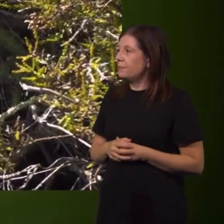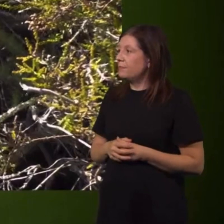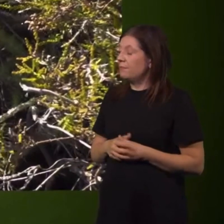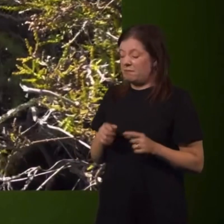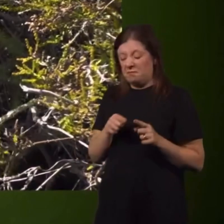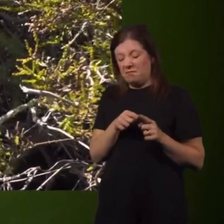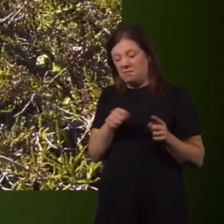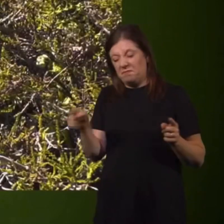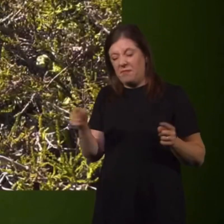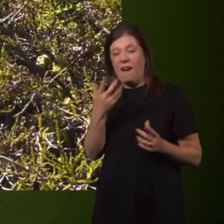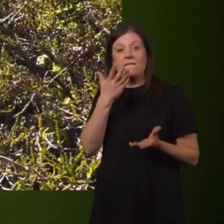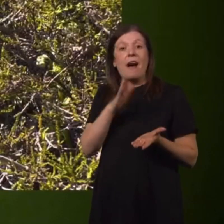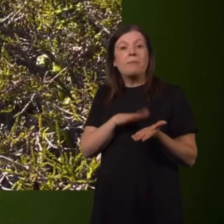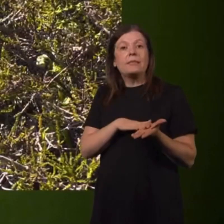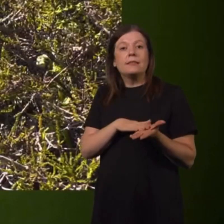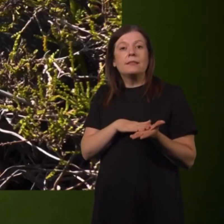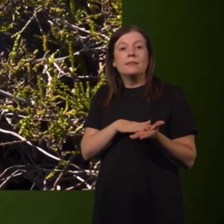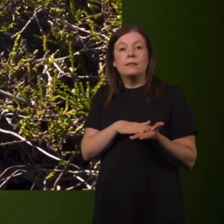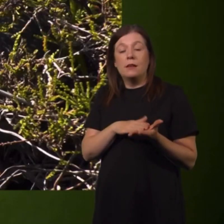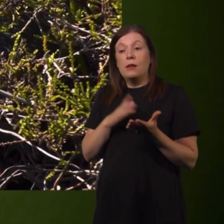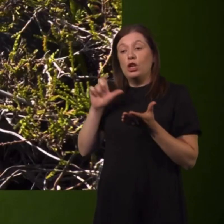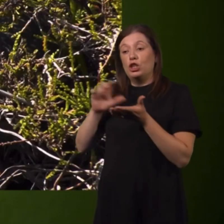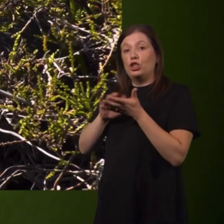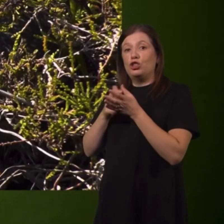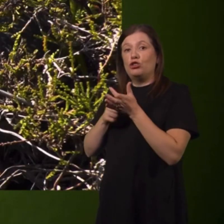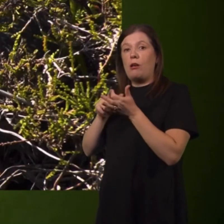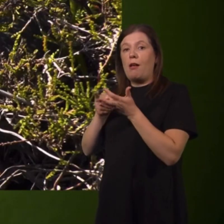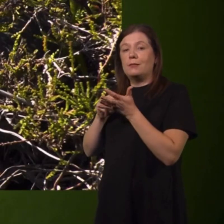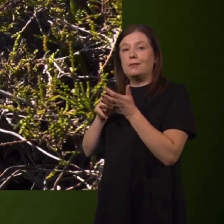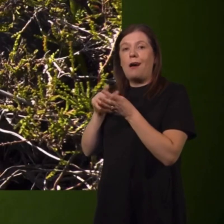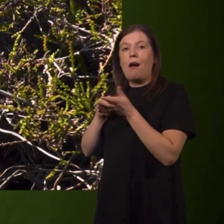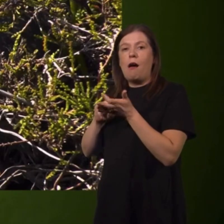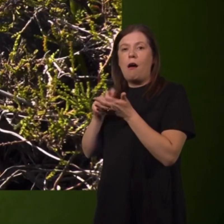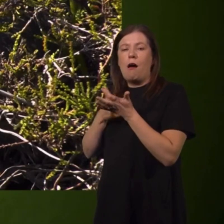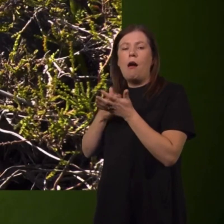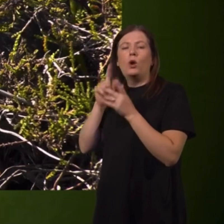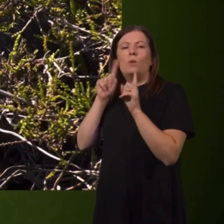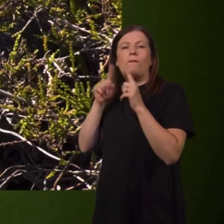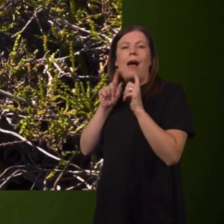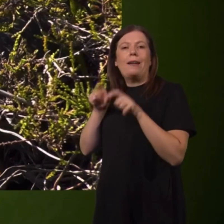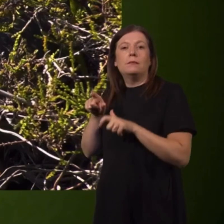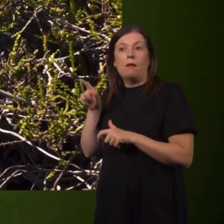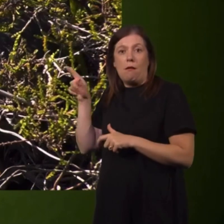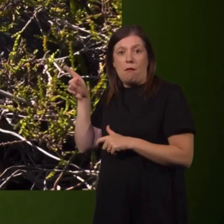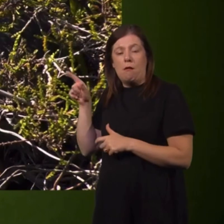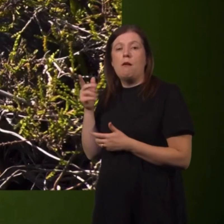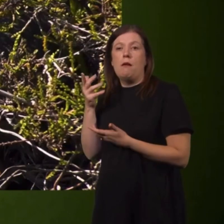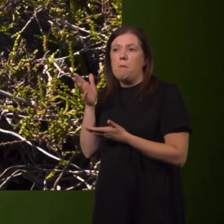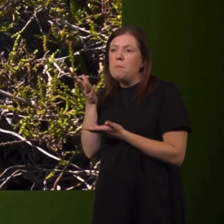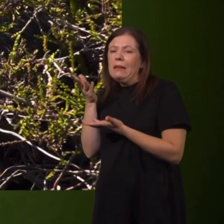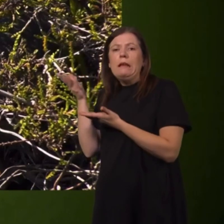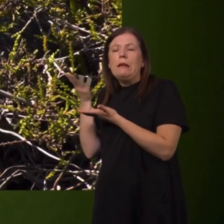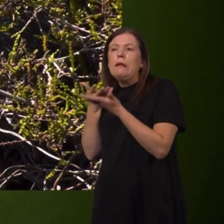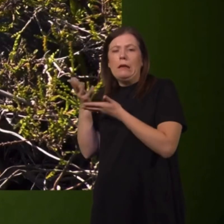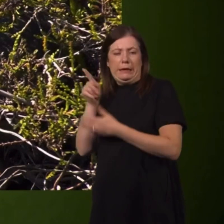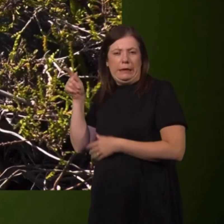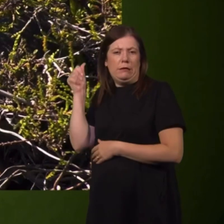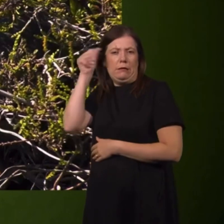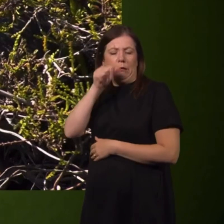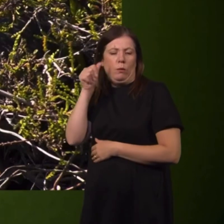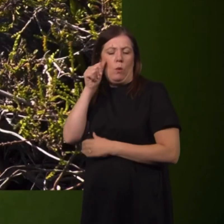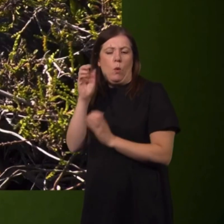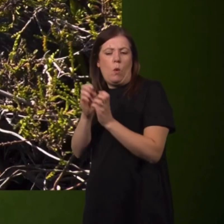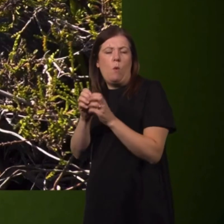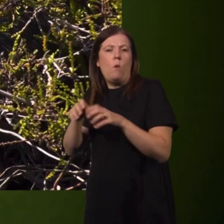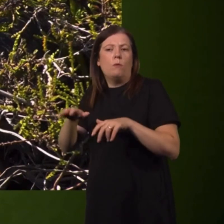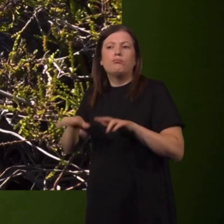5 metres, and we spoke to Charles Tyler from the University of Exeter, who studied cuckoo fledging for some time, and he says that within 8 to